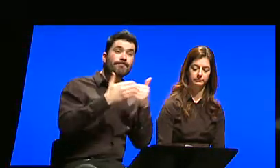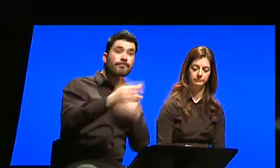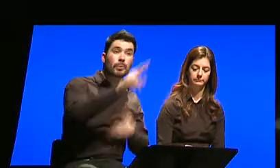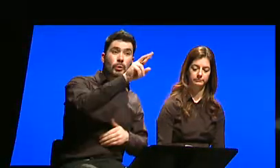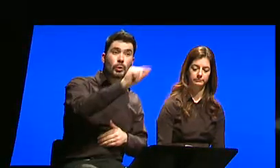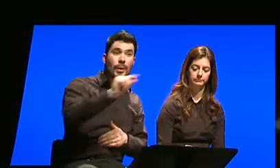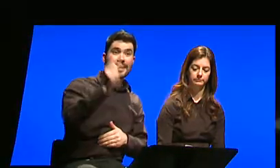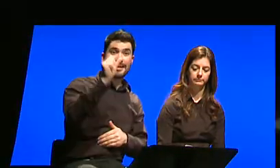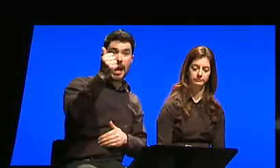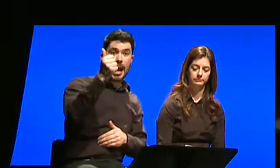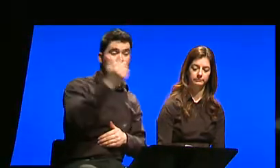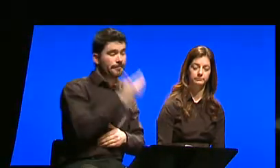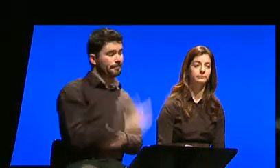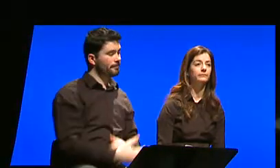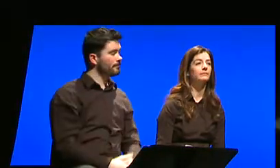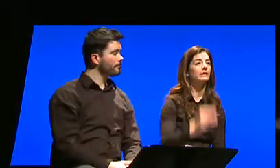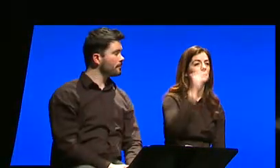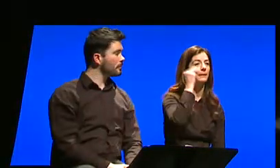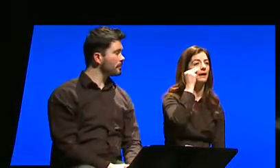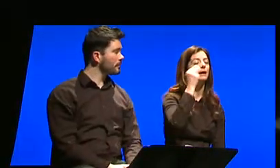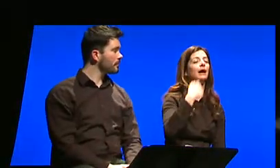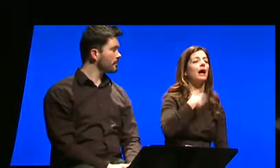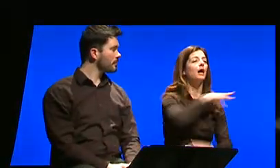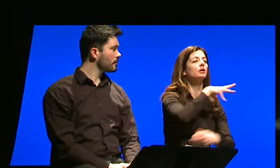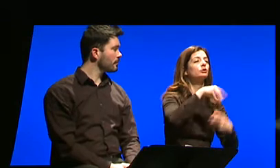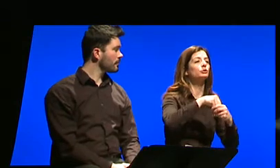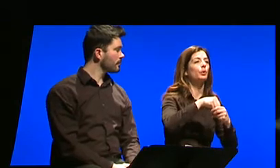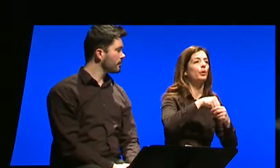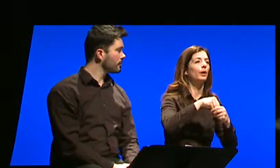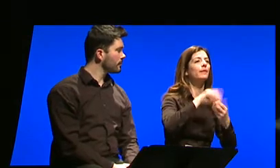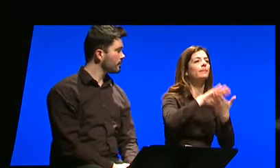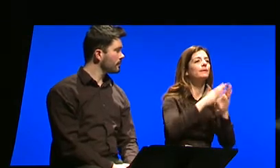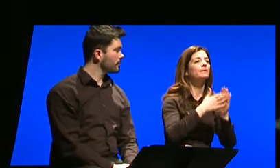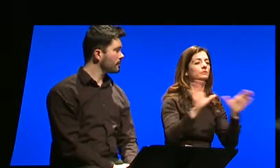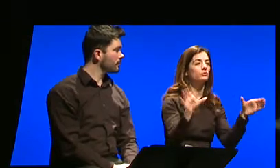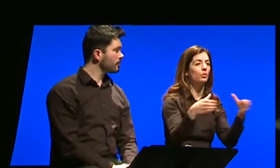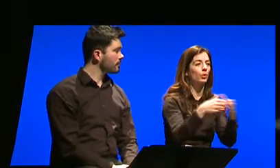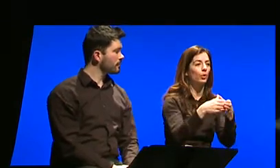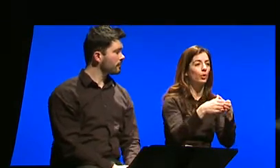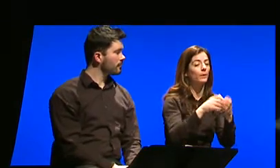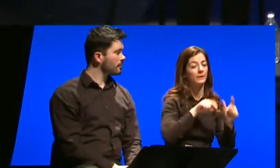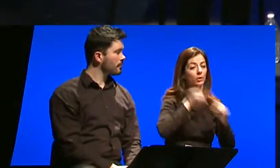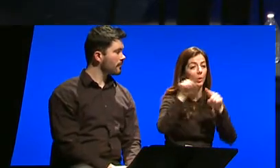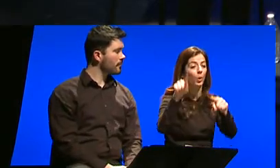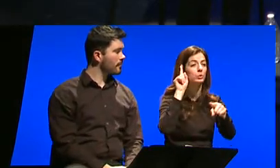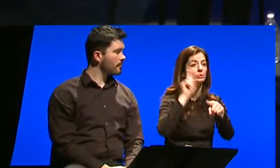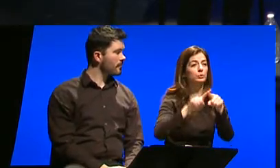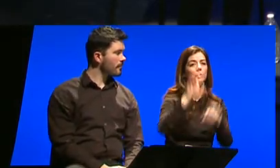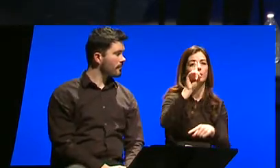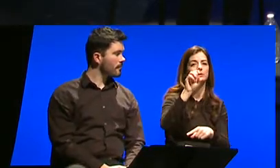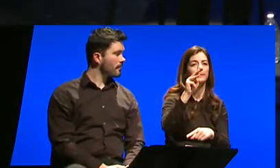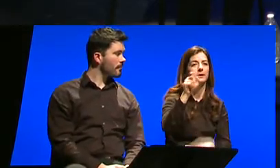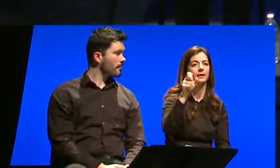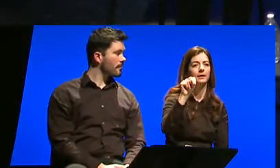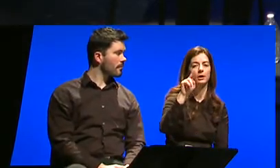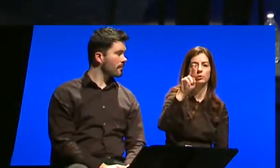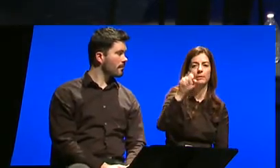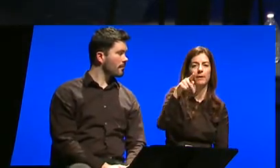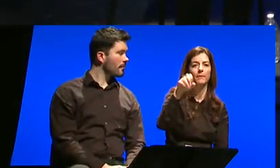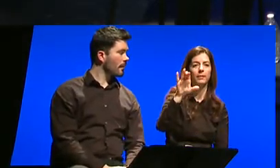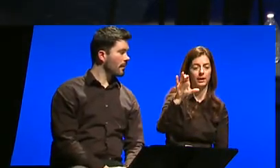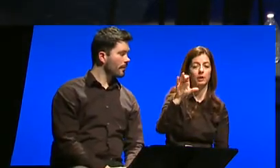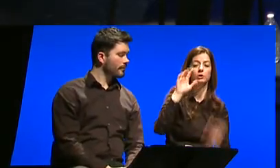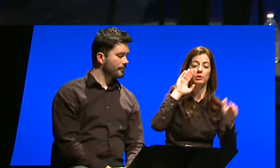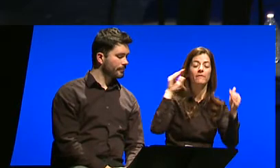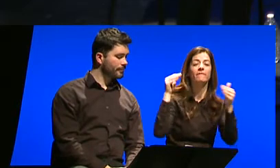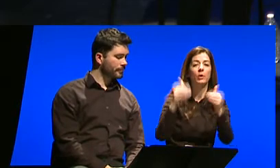2010. I join the Peace Corps. I'm sent to the Dominican Republic to work on women's empowerment and community economic development.